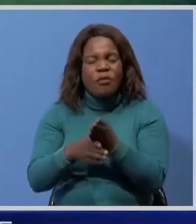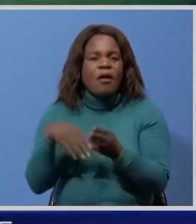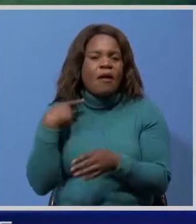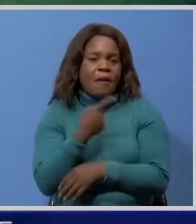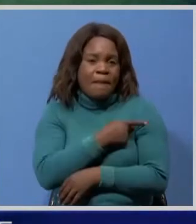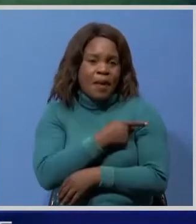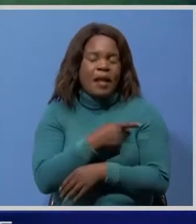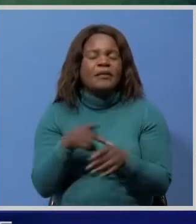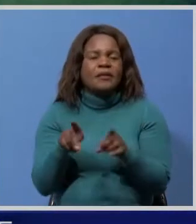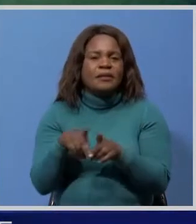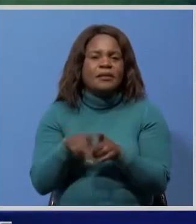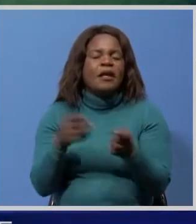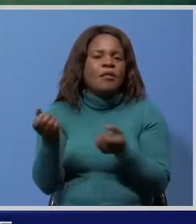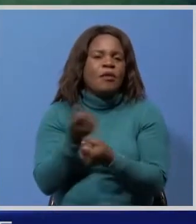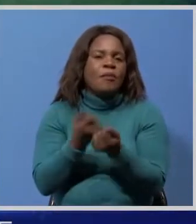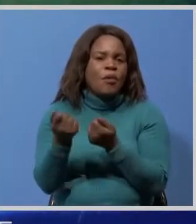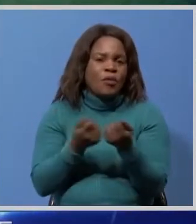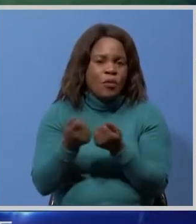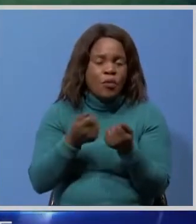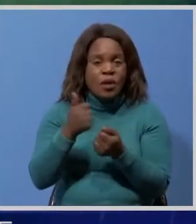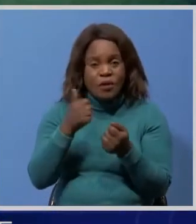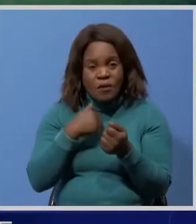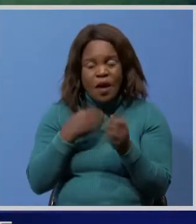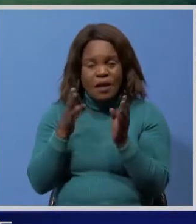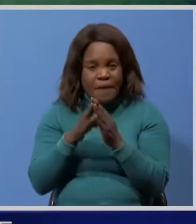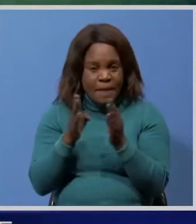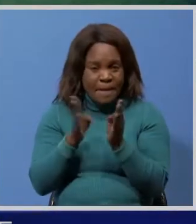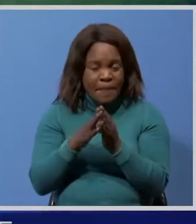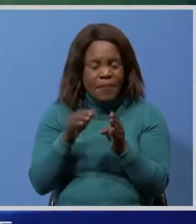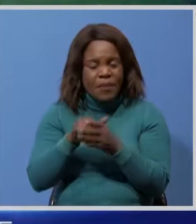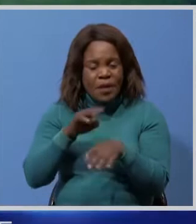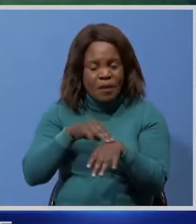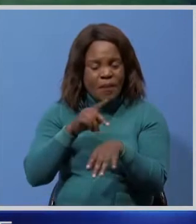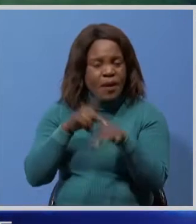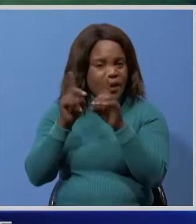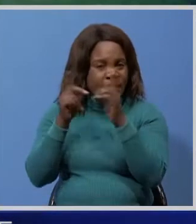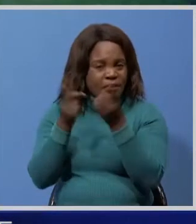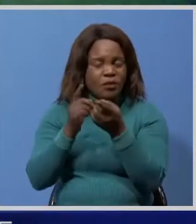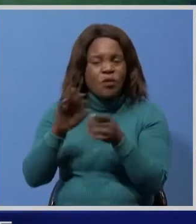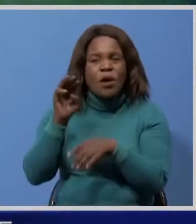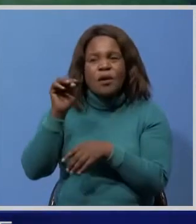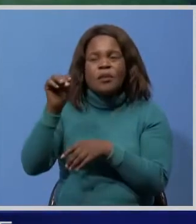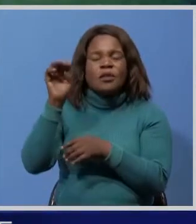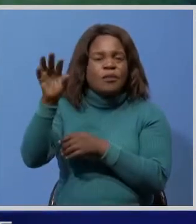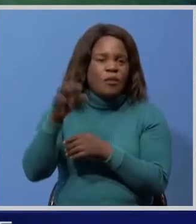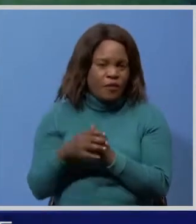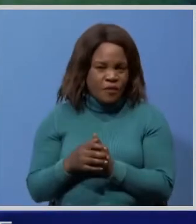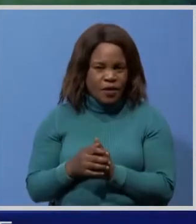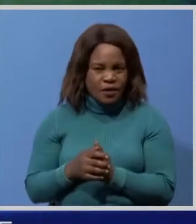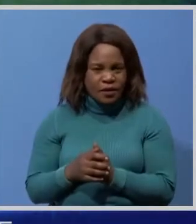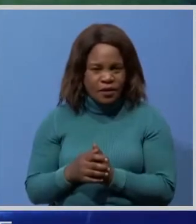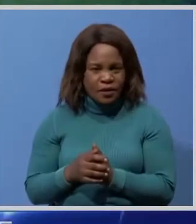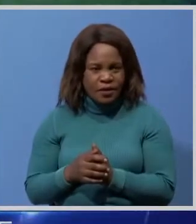provision of vehicles. He said this when he held a meeting with chiefs in Mpika district of Mchinga province. Hector